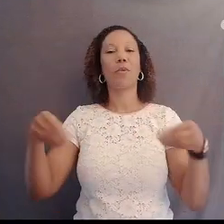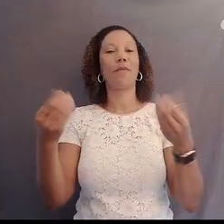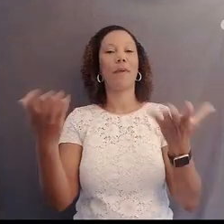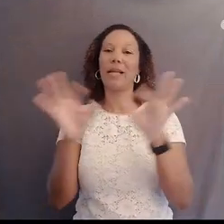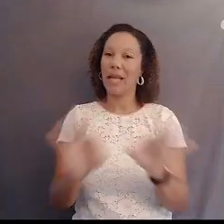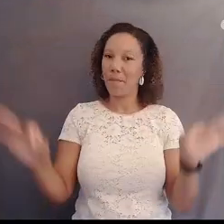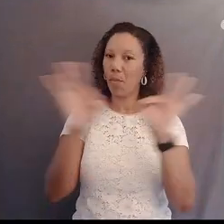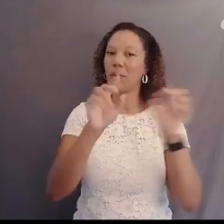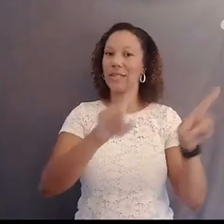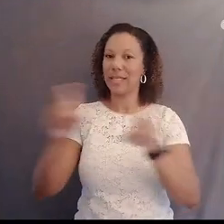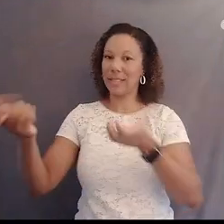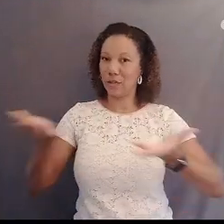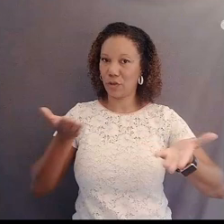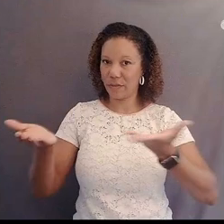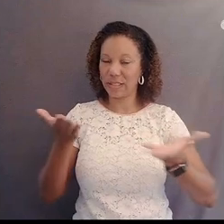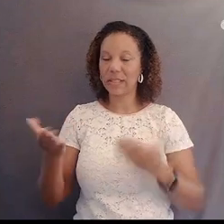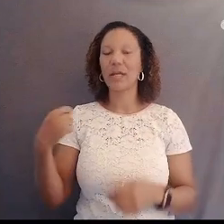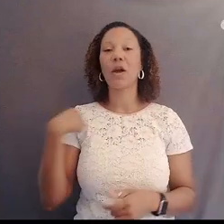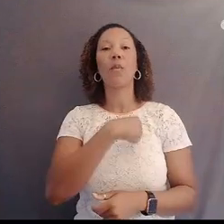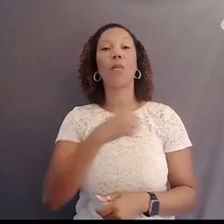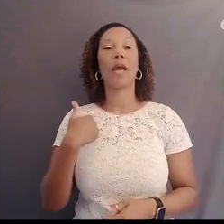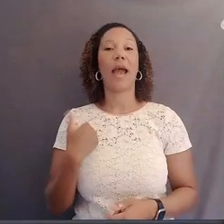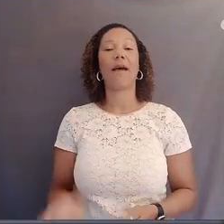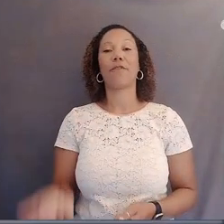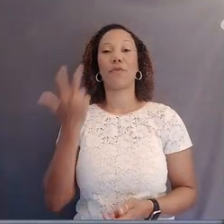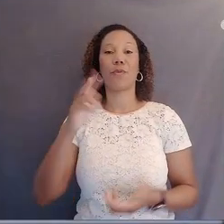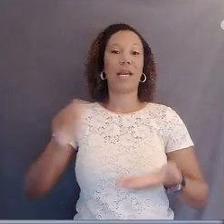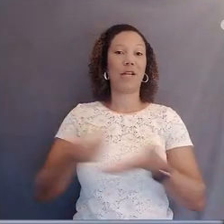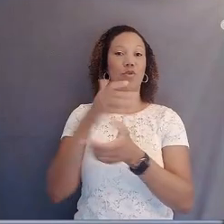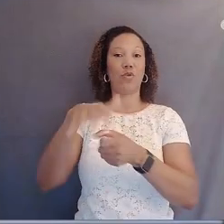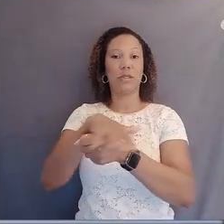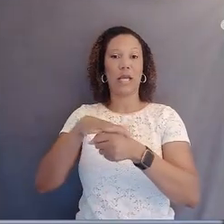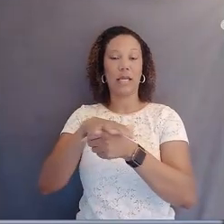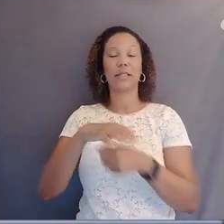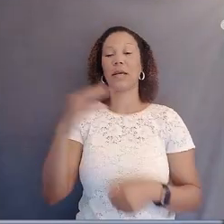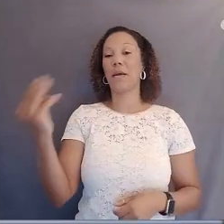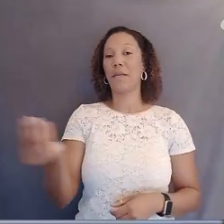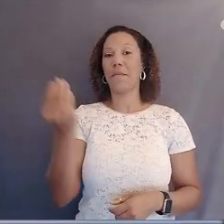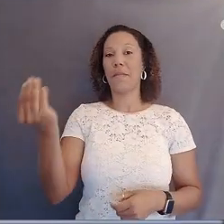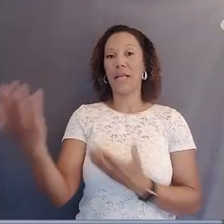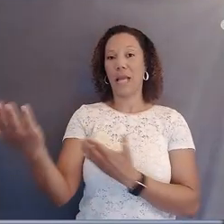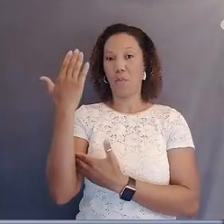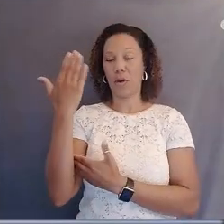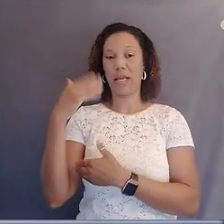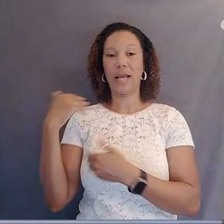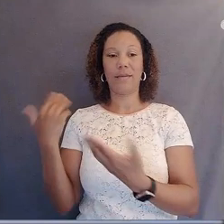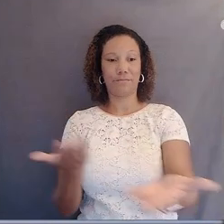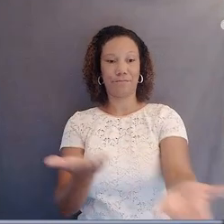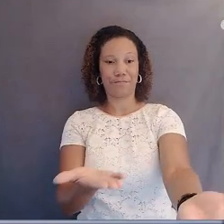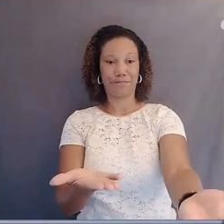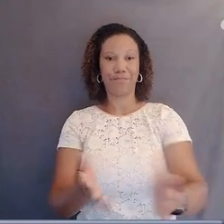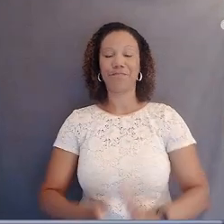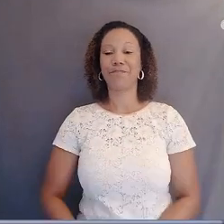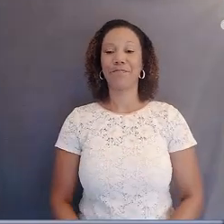testing with the addition of 3 new sites, starting on Monday mornings at Liberty Towers Church in Sacramento,